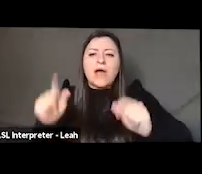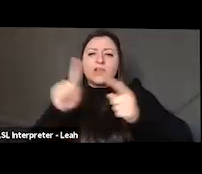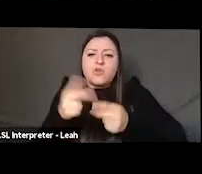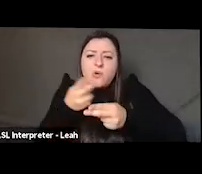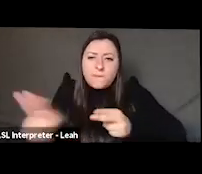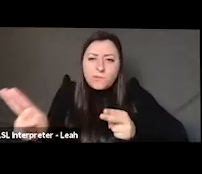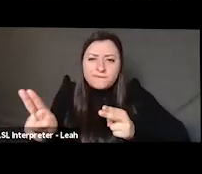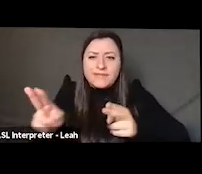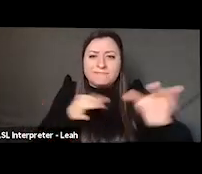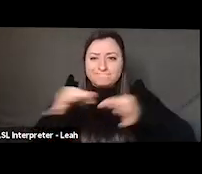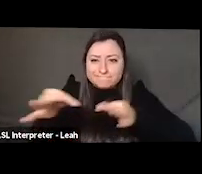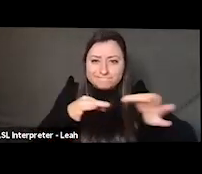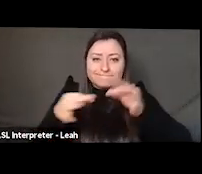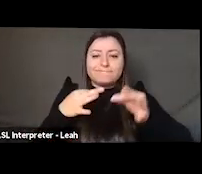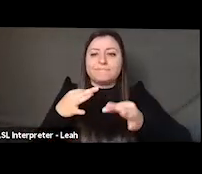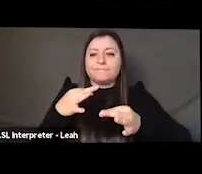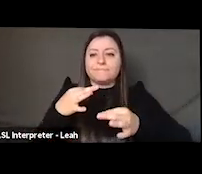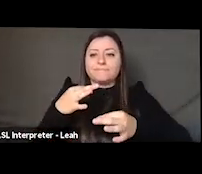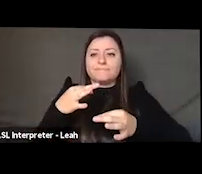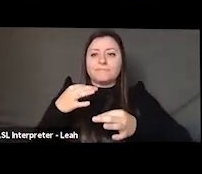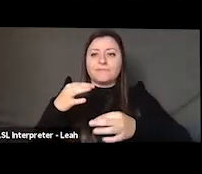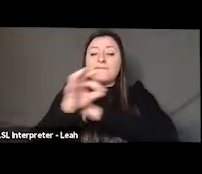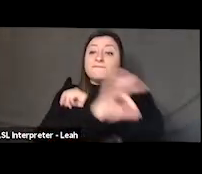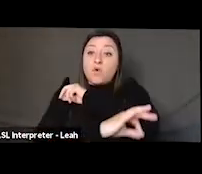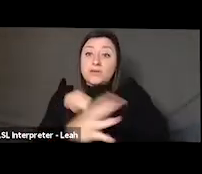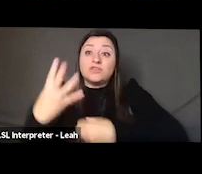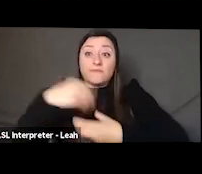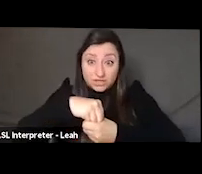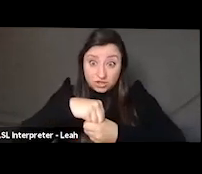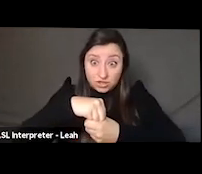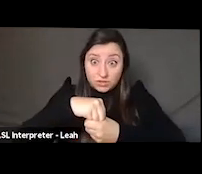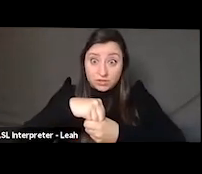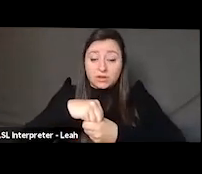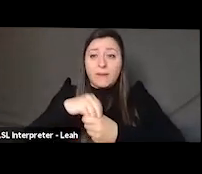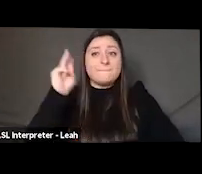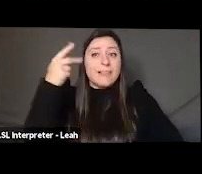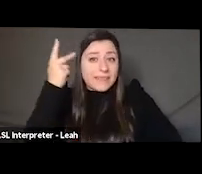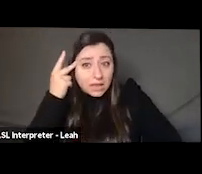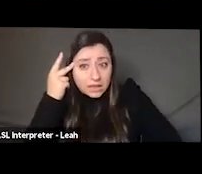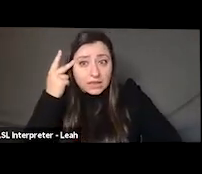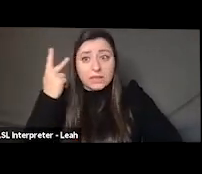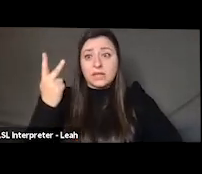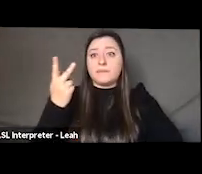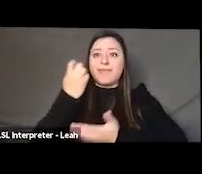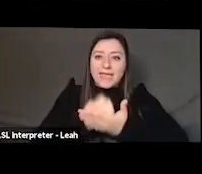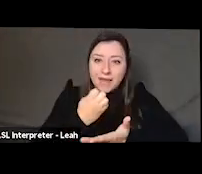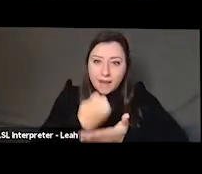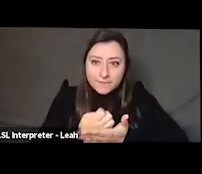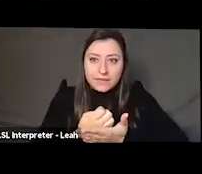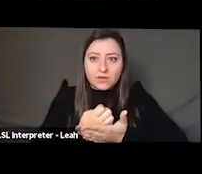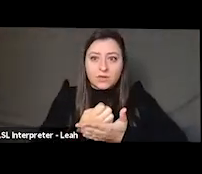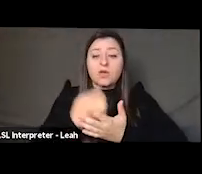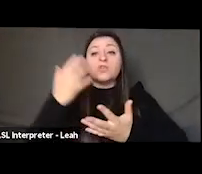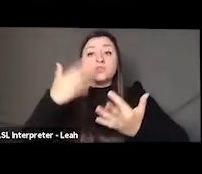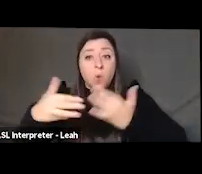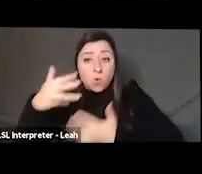briefly explain this foreign intervention politically, economically,